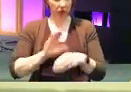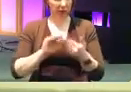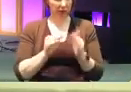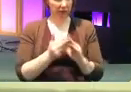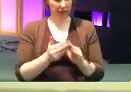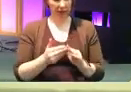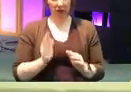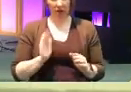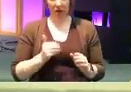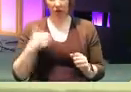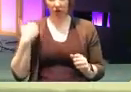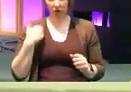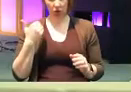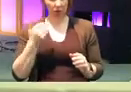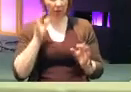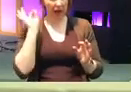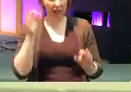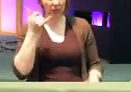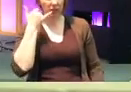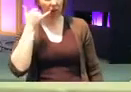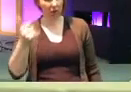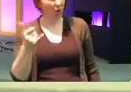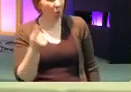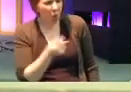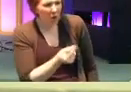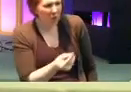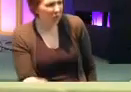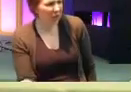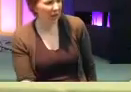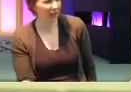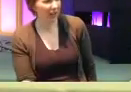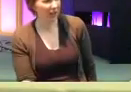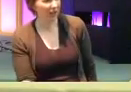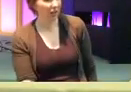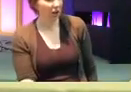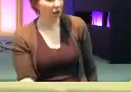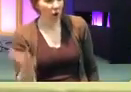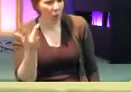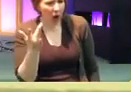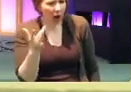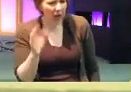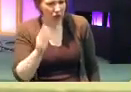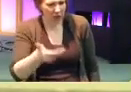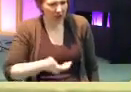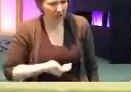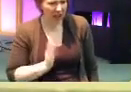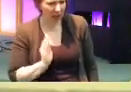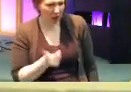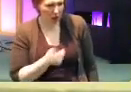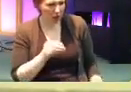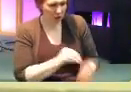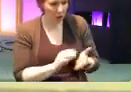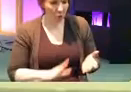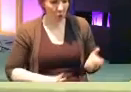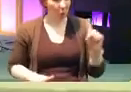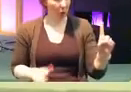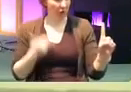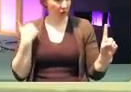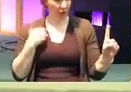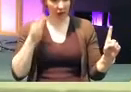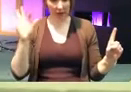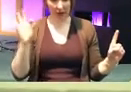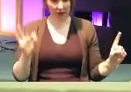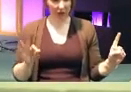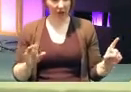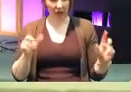There were youth pastors that were calling me saying, What are you doing? Why did you invite our students? One youth pastor, I